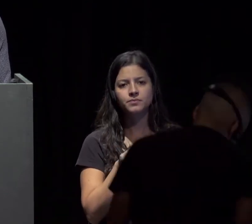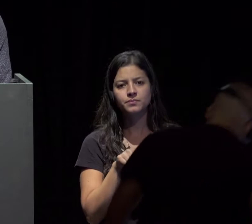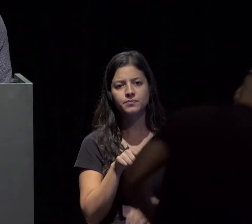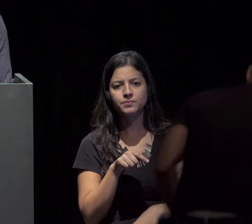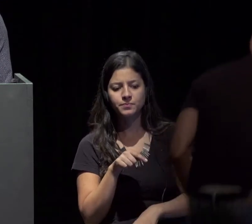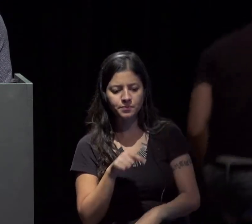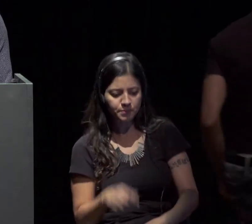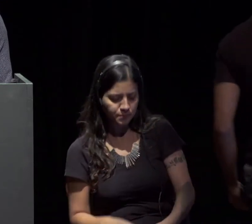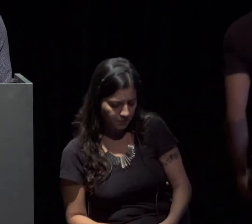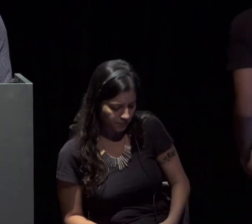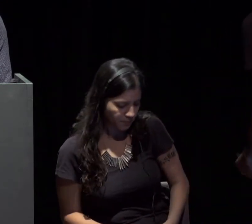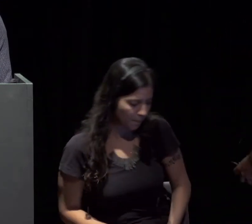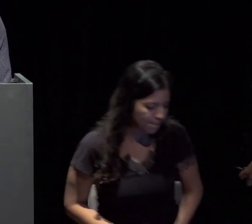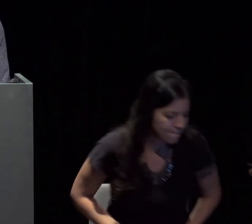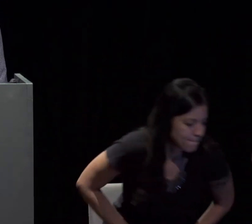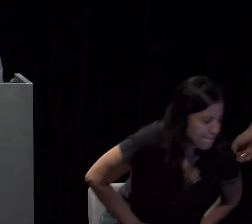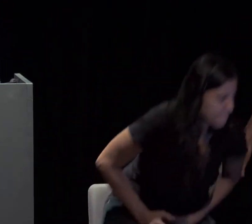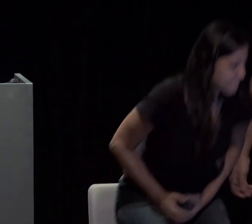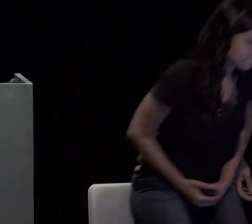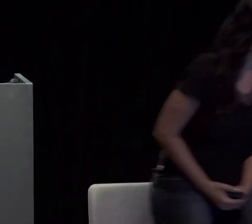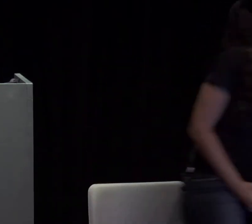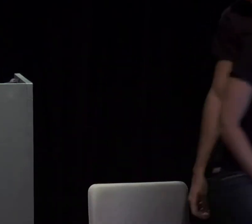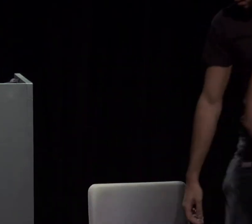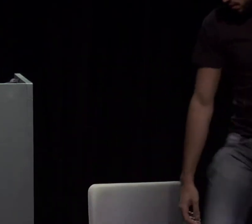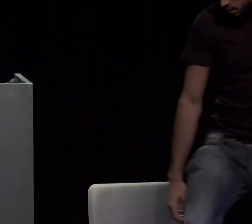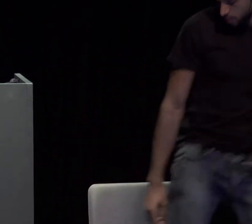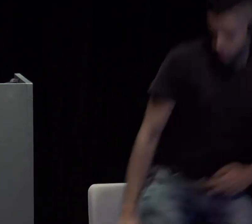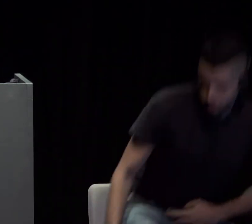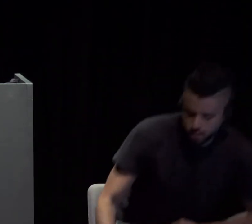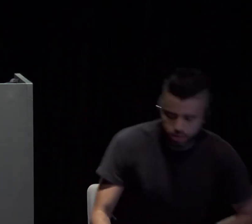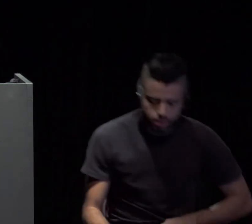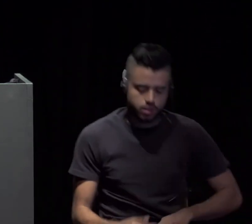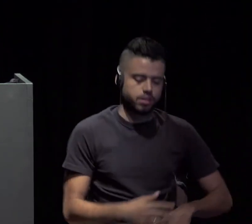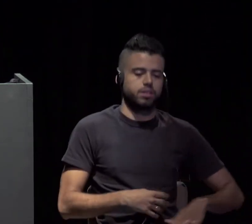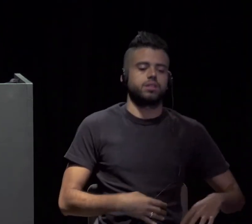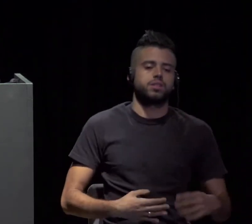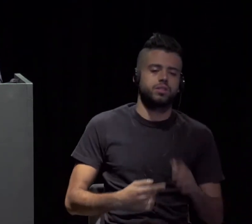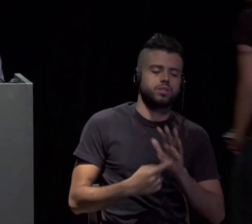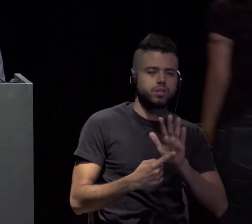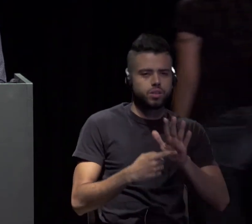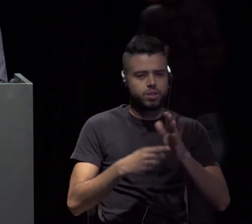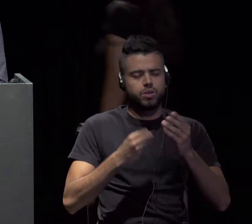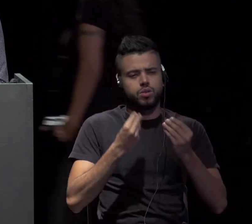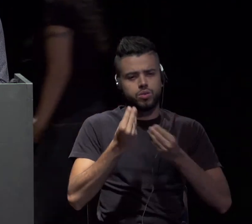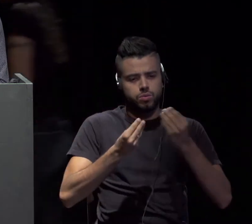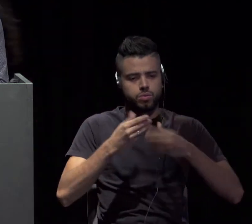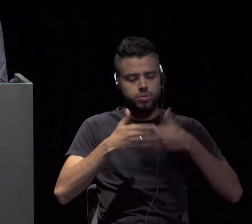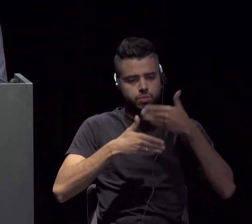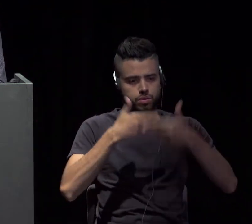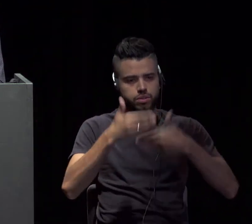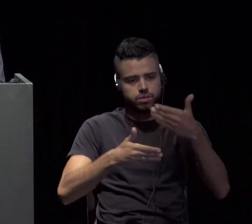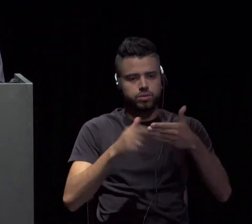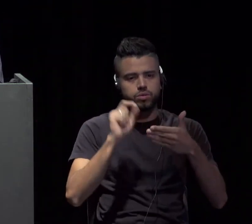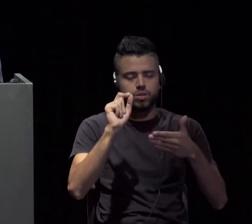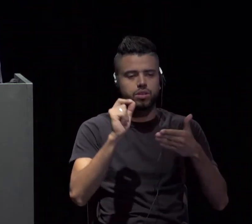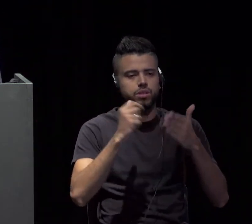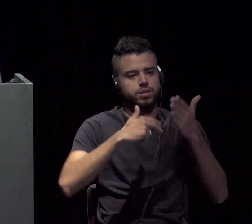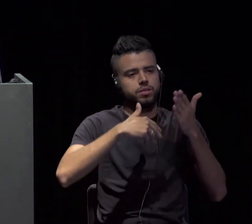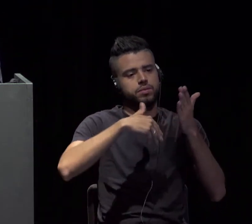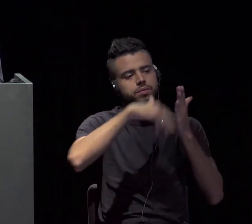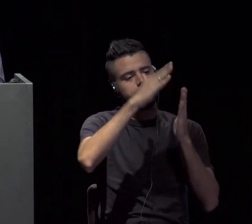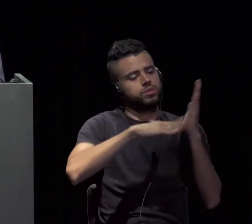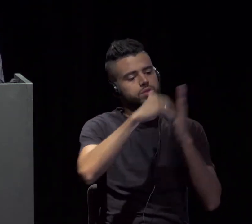him a process of ordering incised, drawn, painted graphic forms in